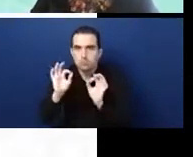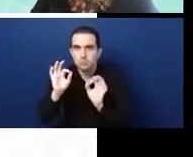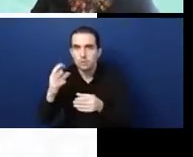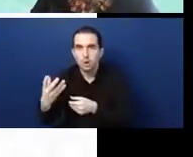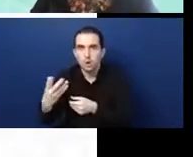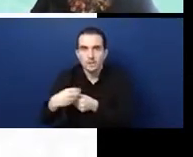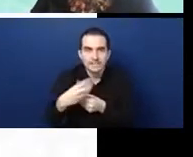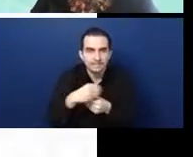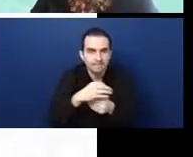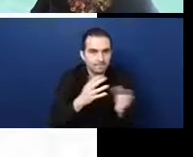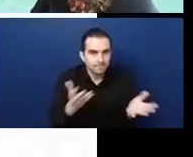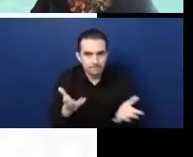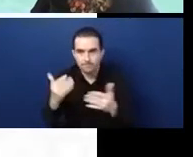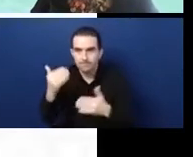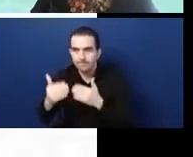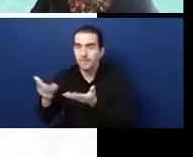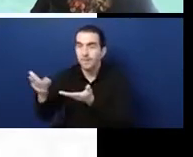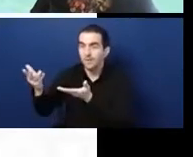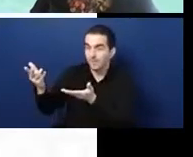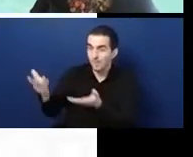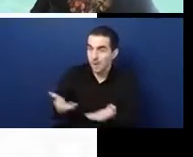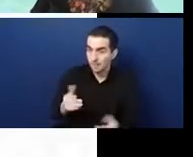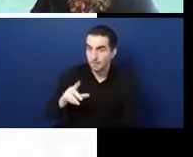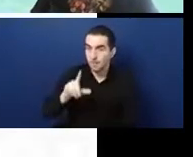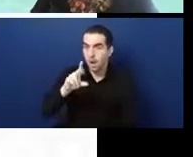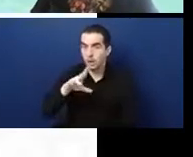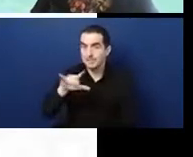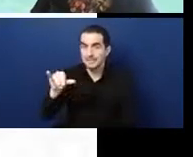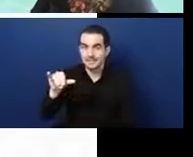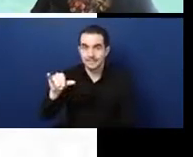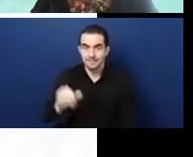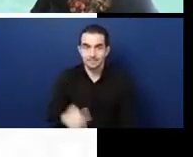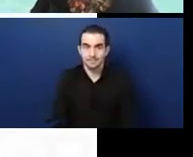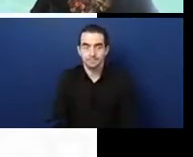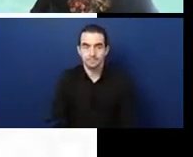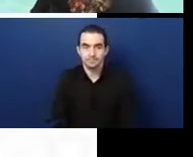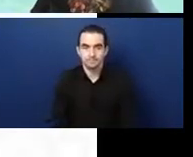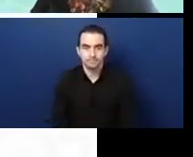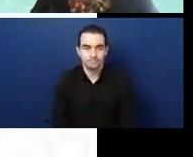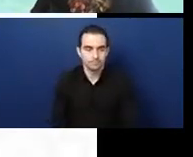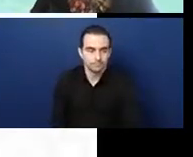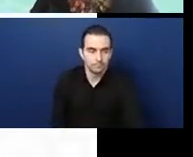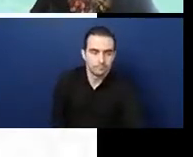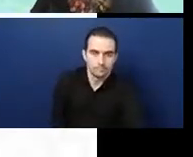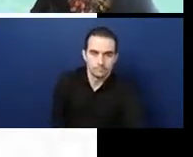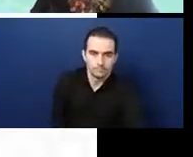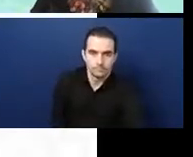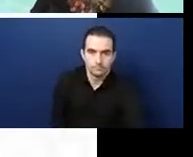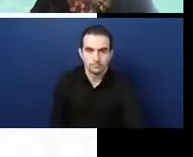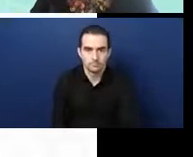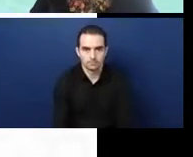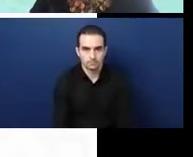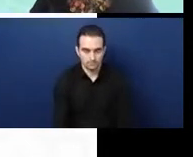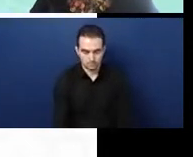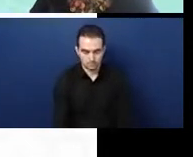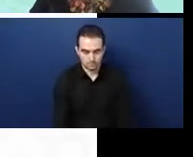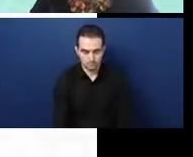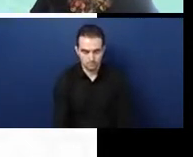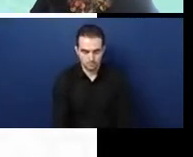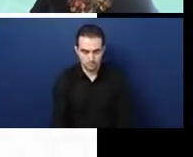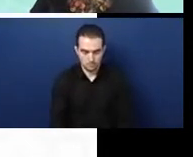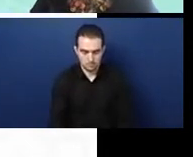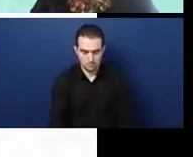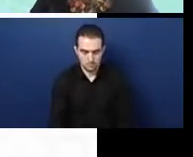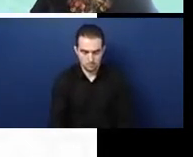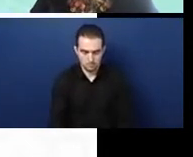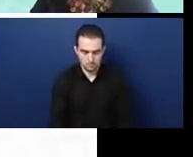project officer at Site Savers in Rajasthan state of India. Her academic training has been